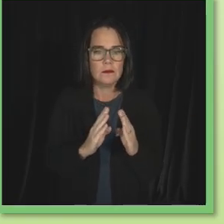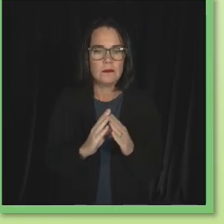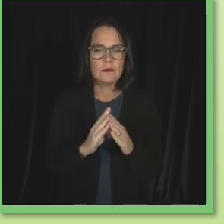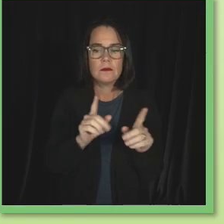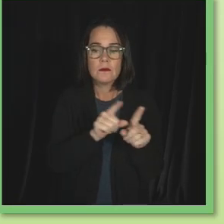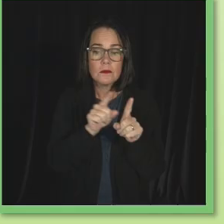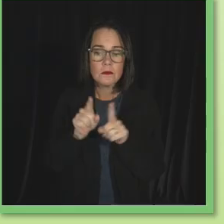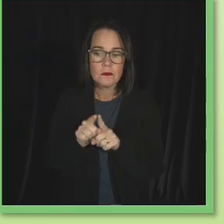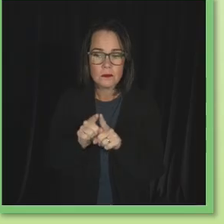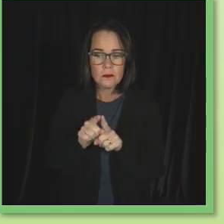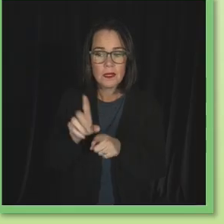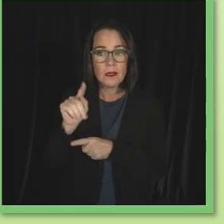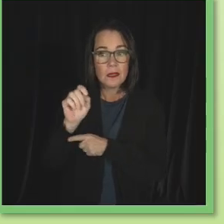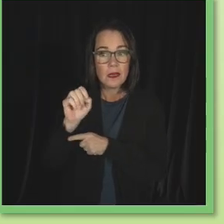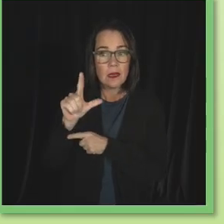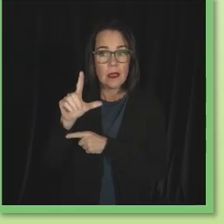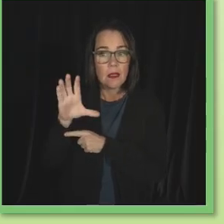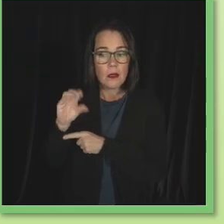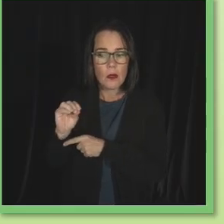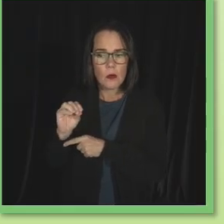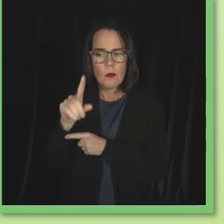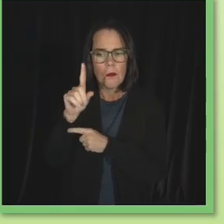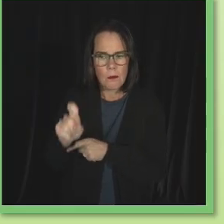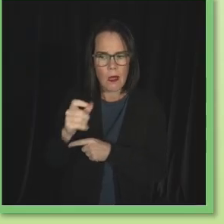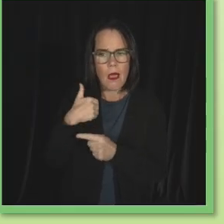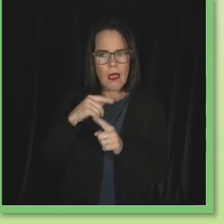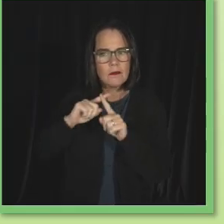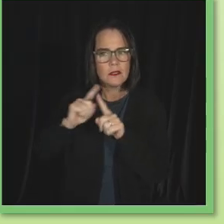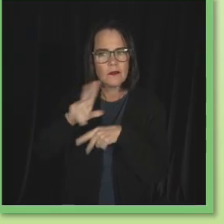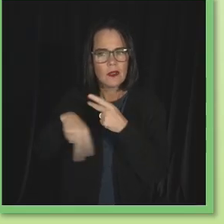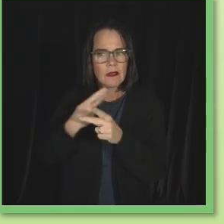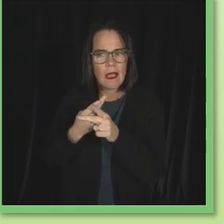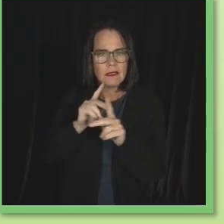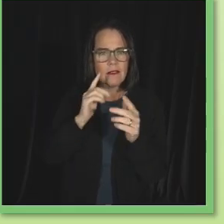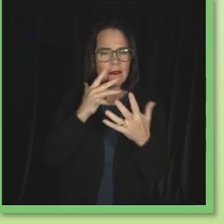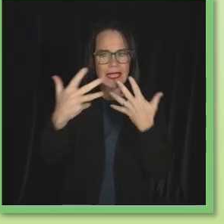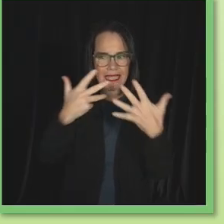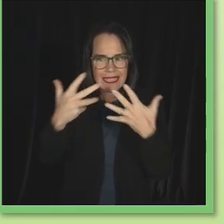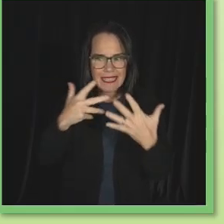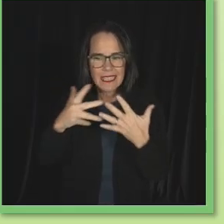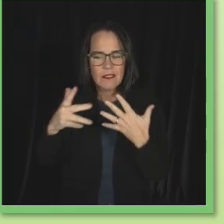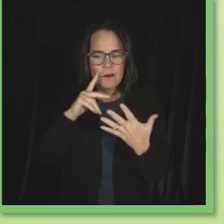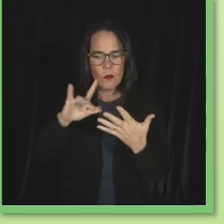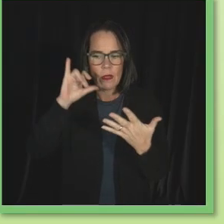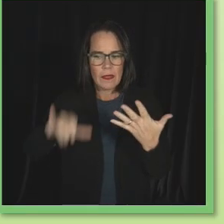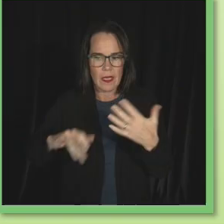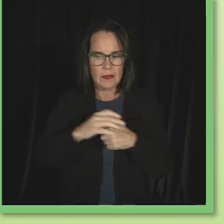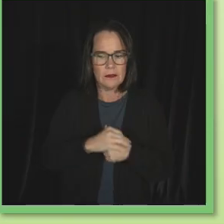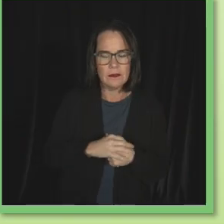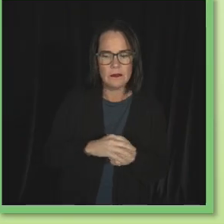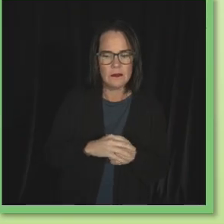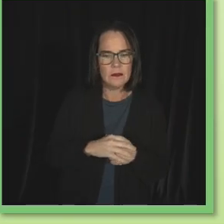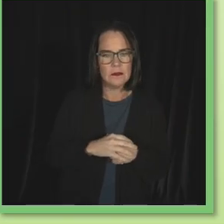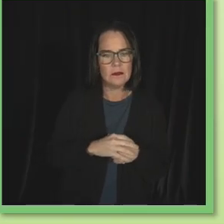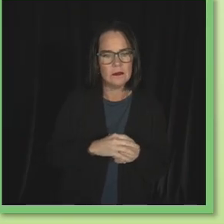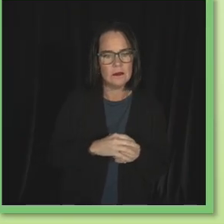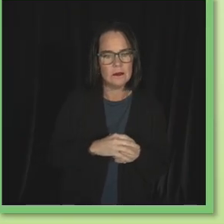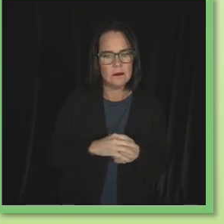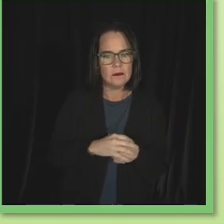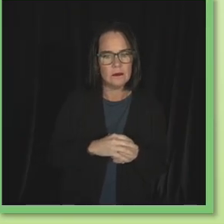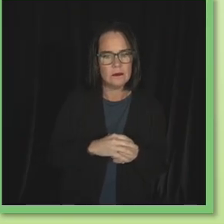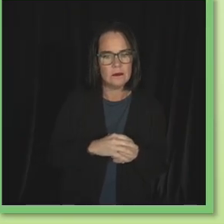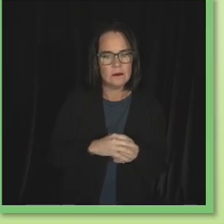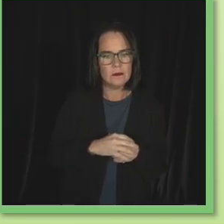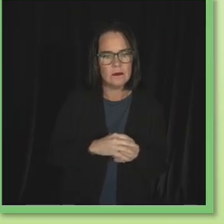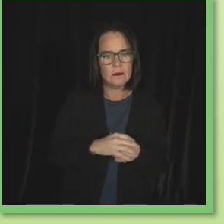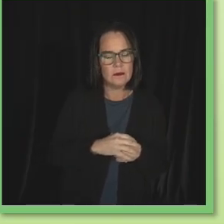rock-solid applications. You need multiple interfaces for redundancy. You need